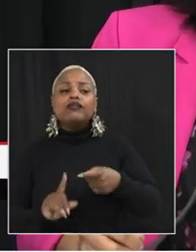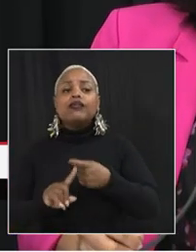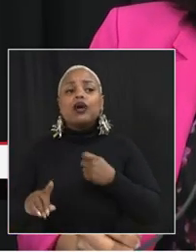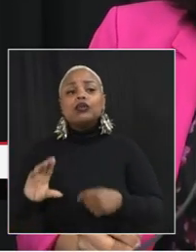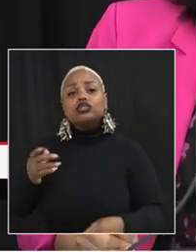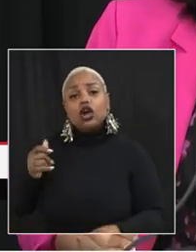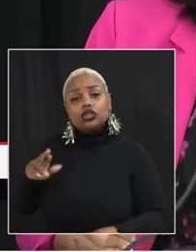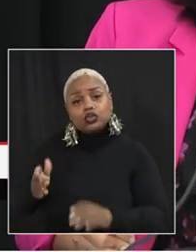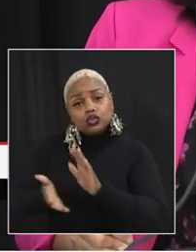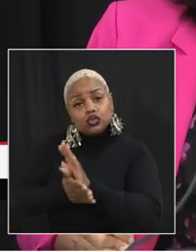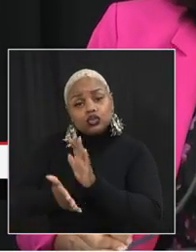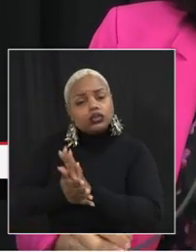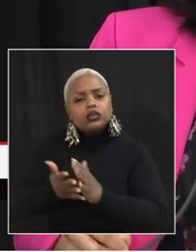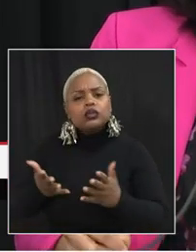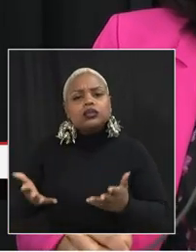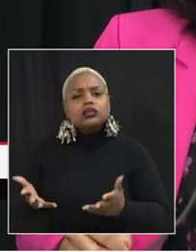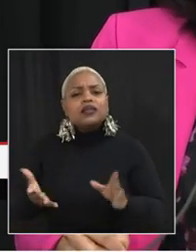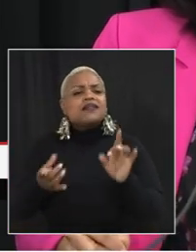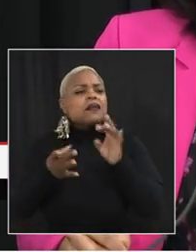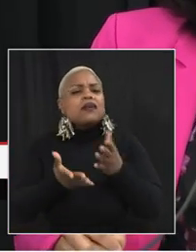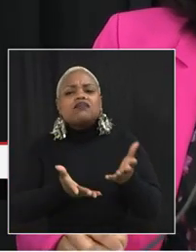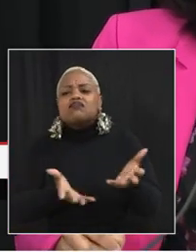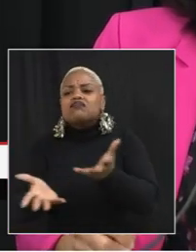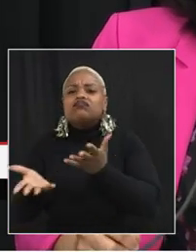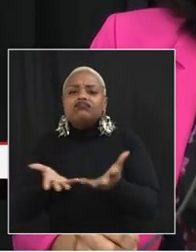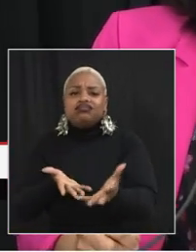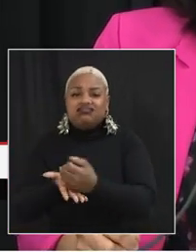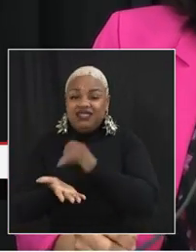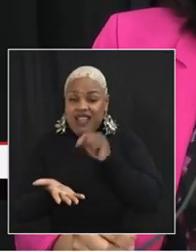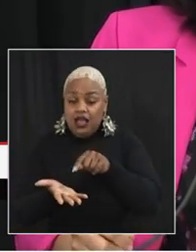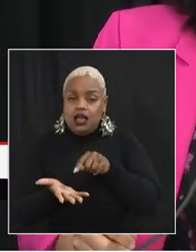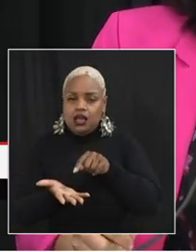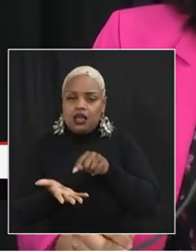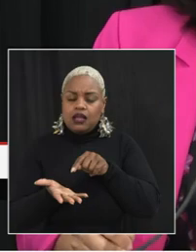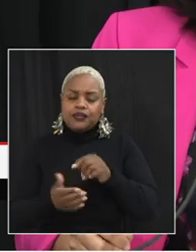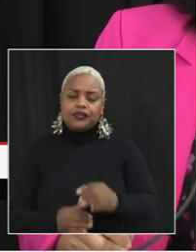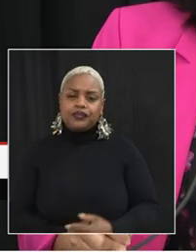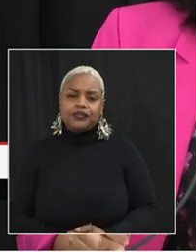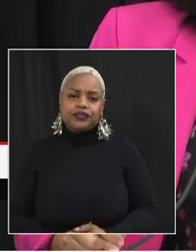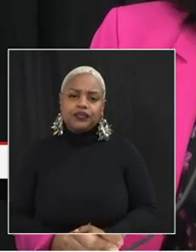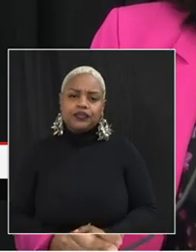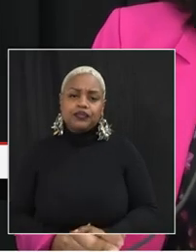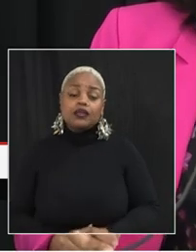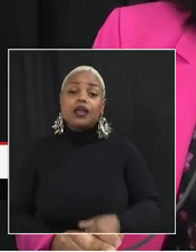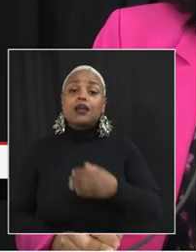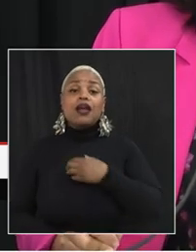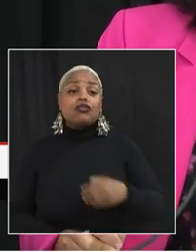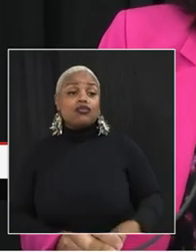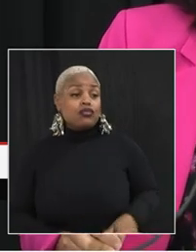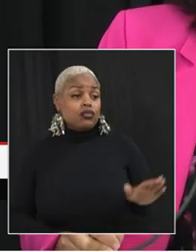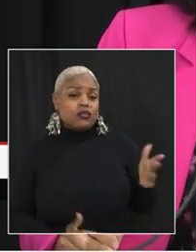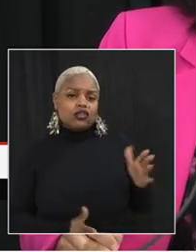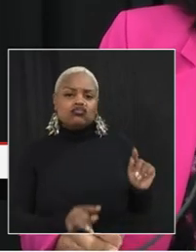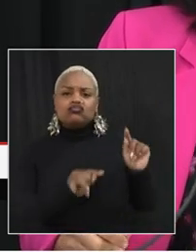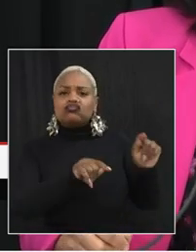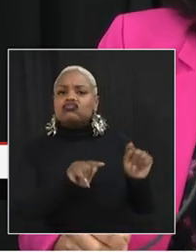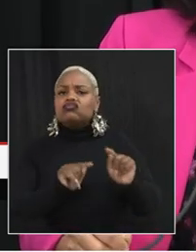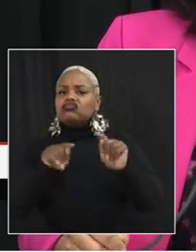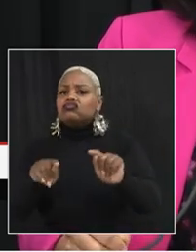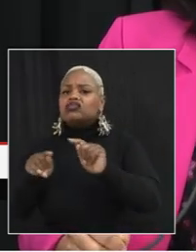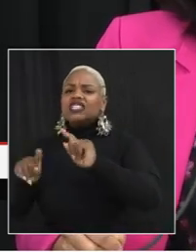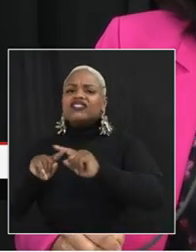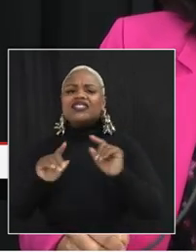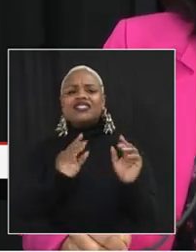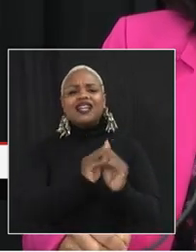mayor also hosts and attends recurring meetings with school leaders to try to hear directly from school leaders either